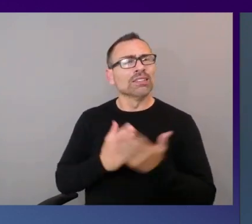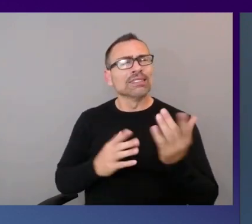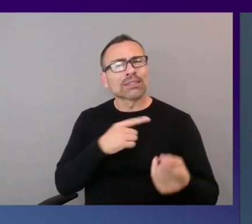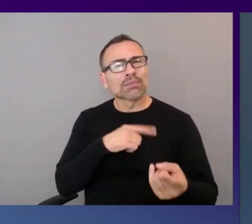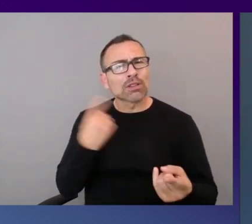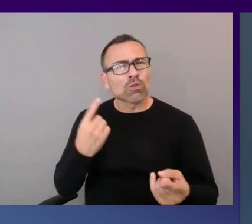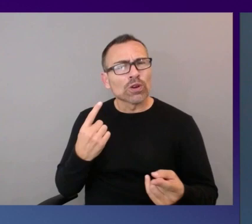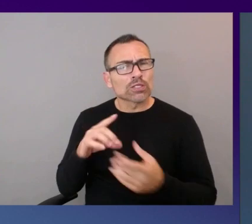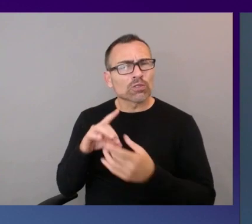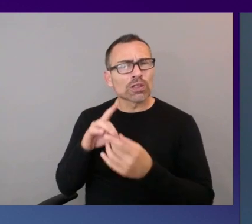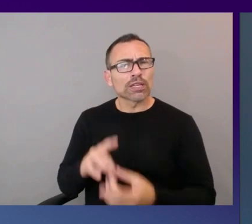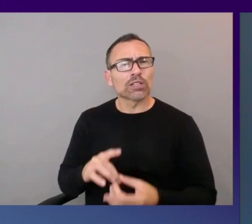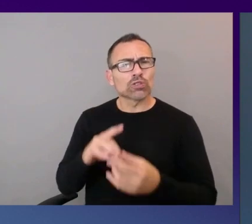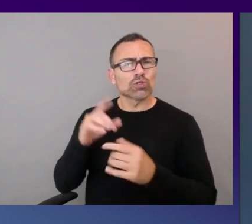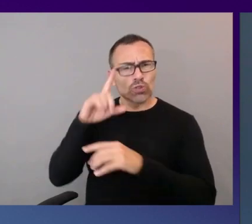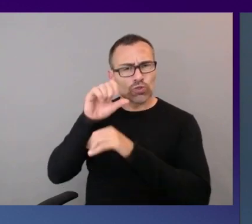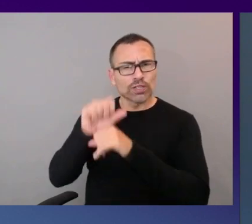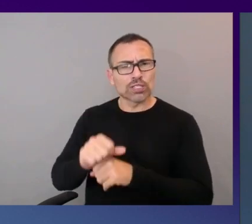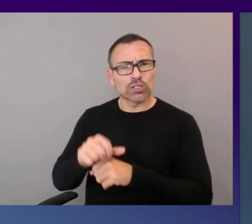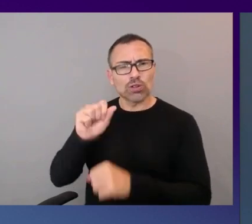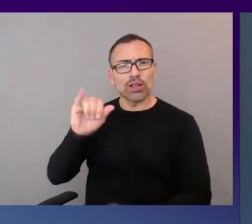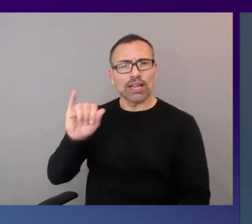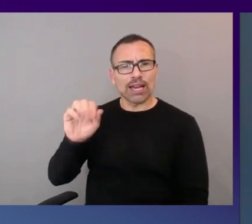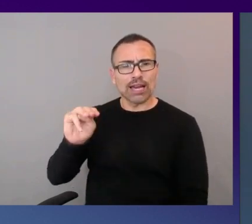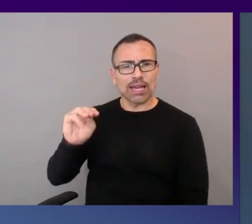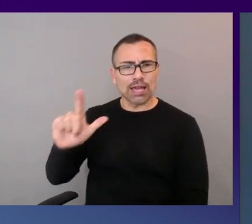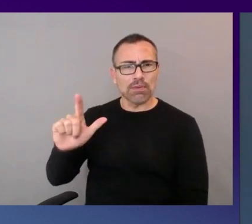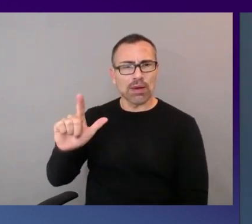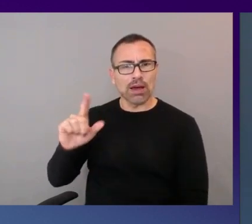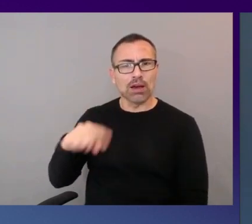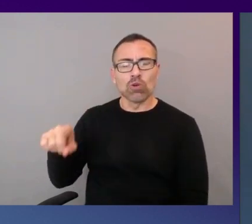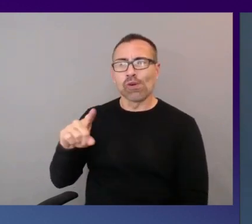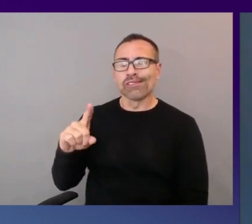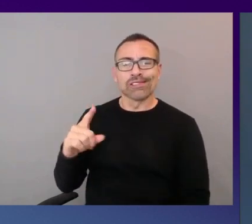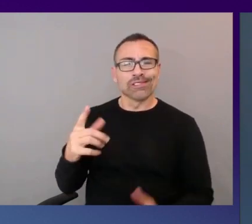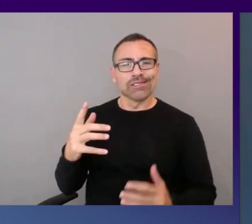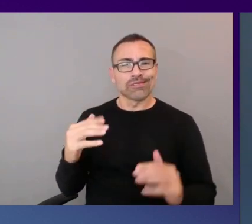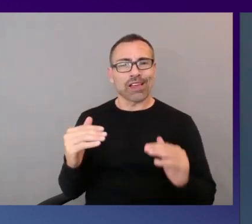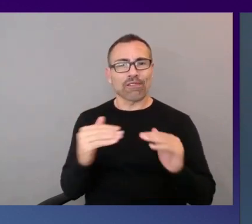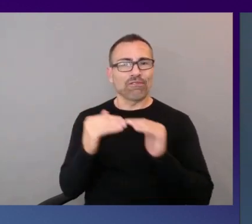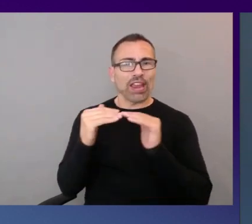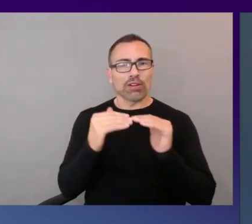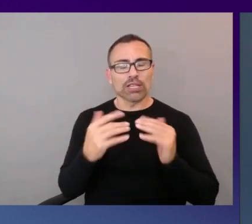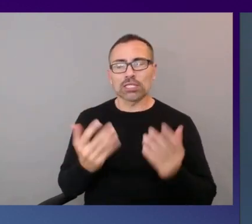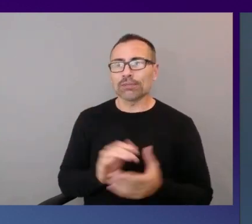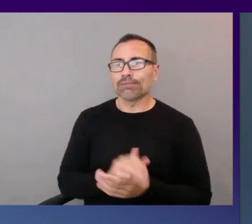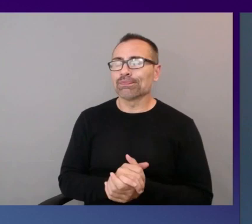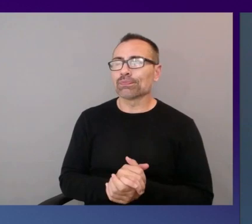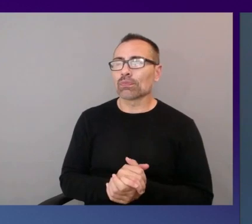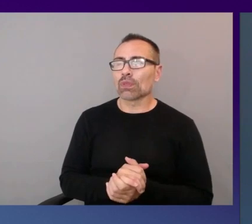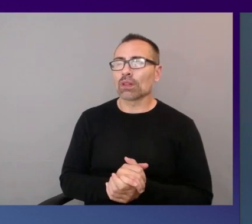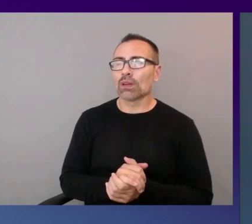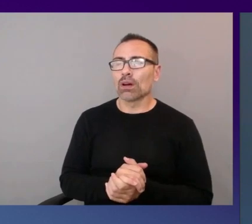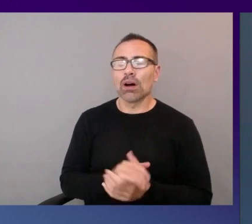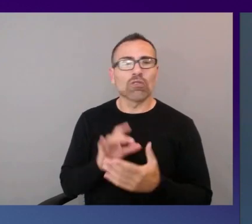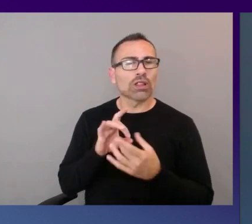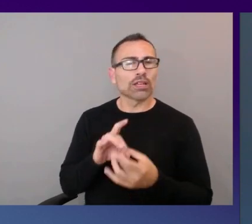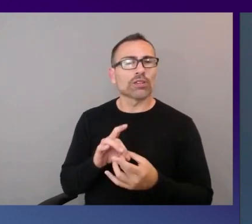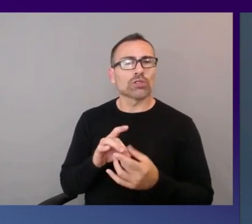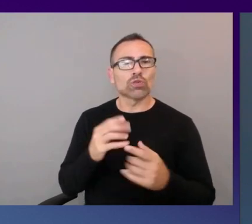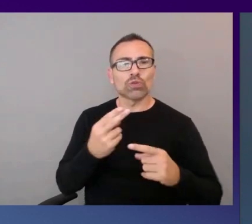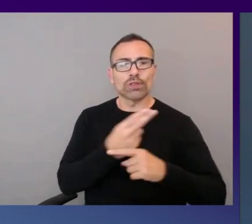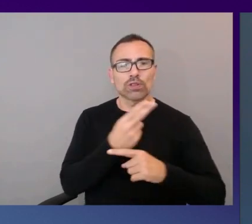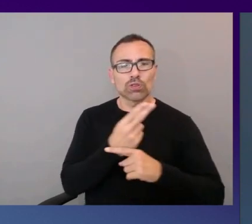AI, ML, were, you know, questions of fairness. Is the use or